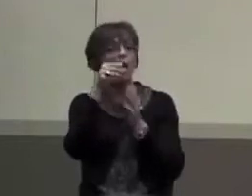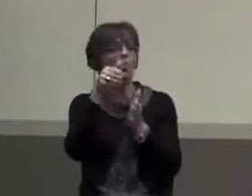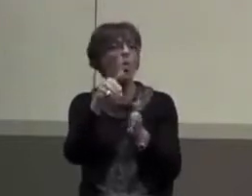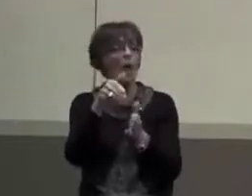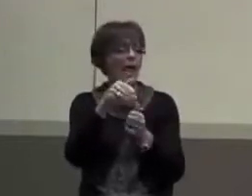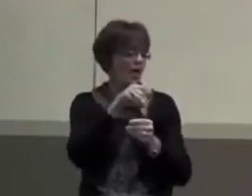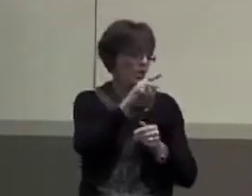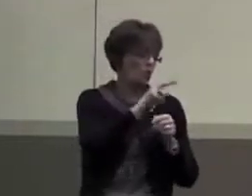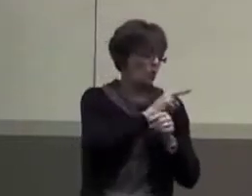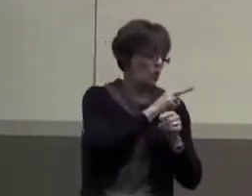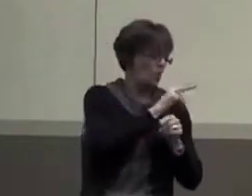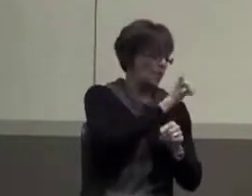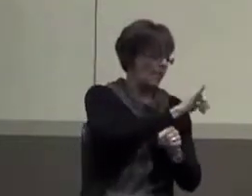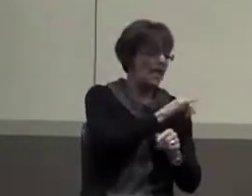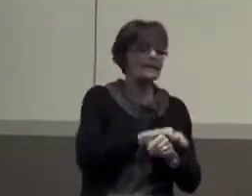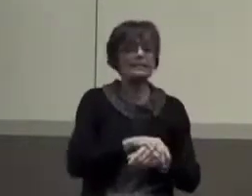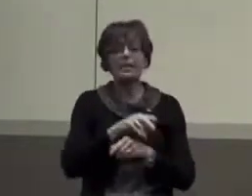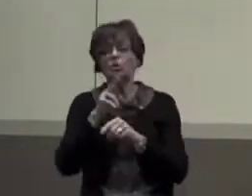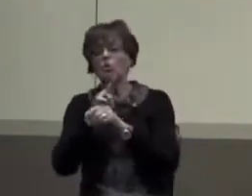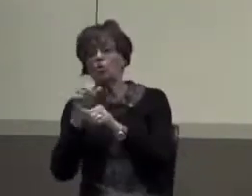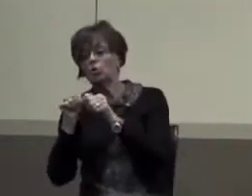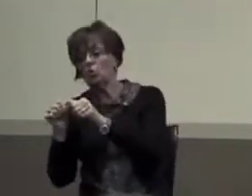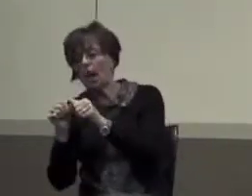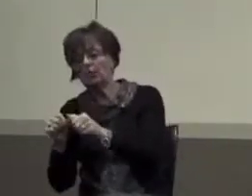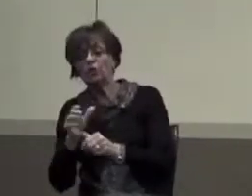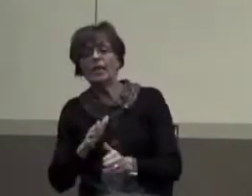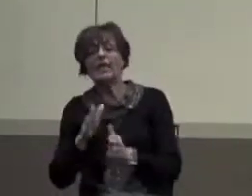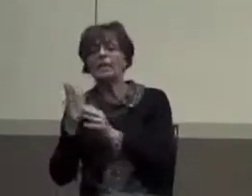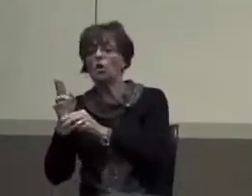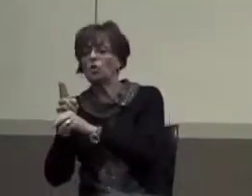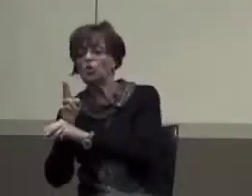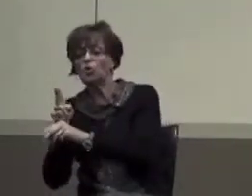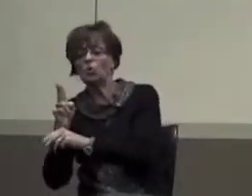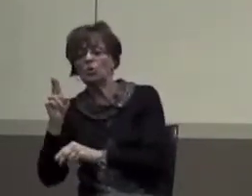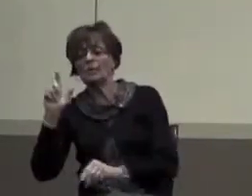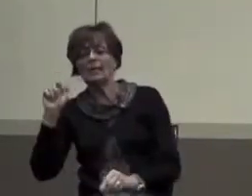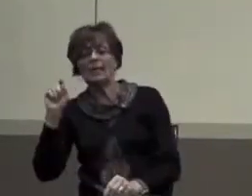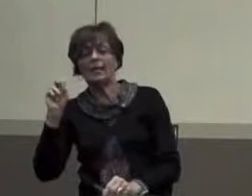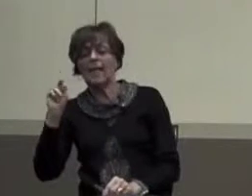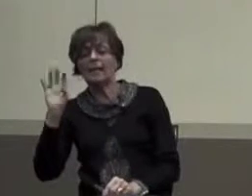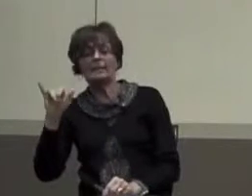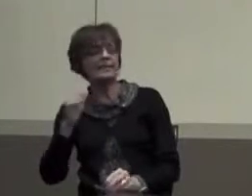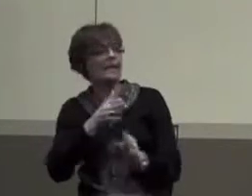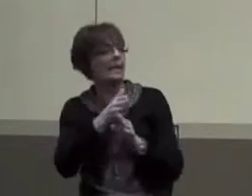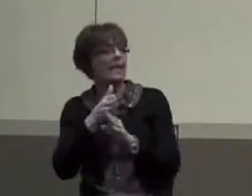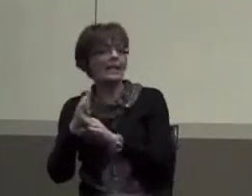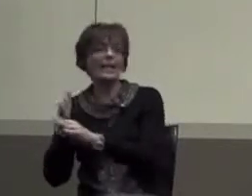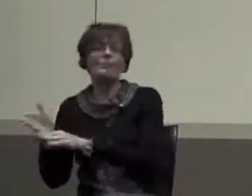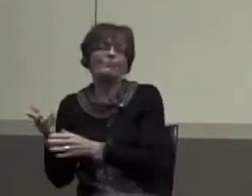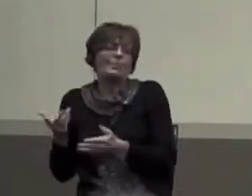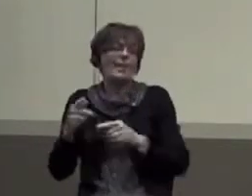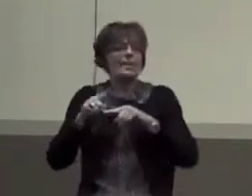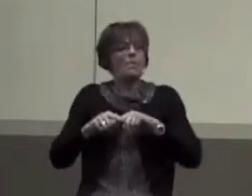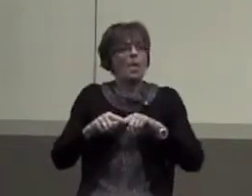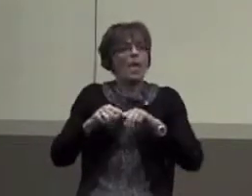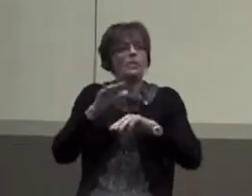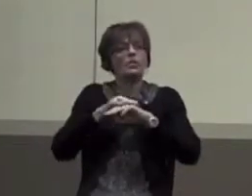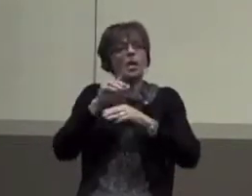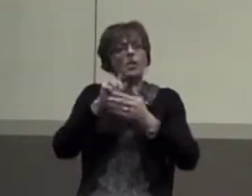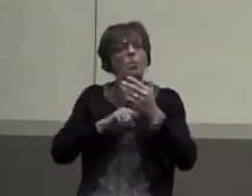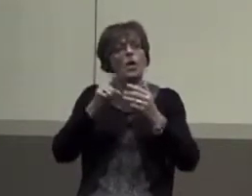use duration, this is exactly when you do latency. It depends on really what it is that you're looking for.